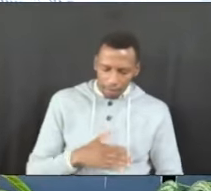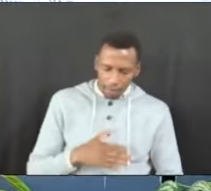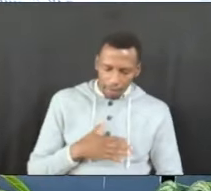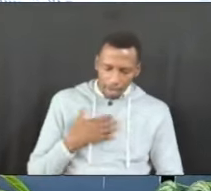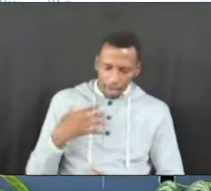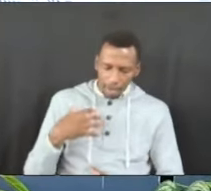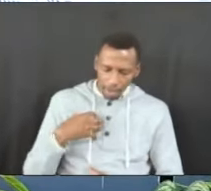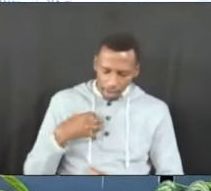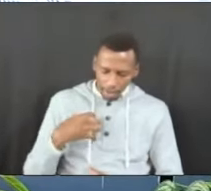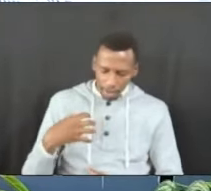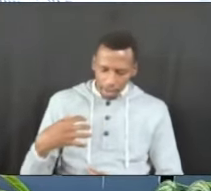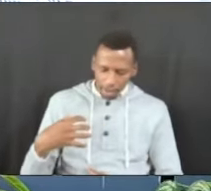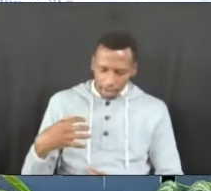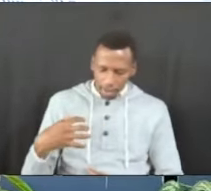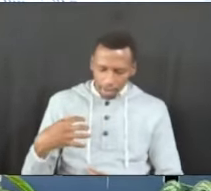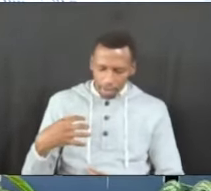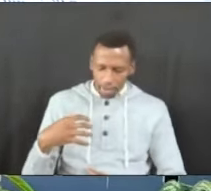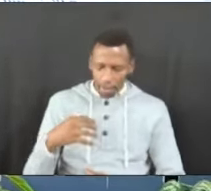died, my